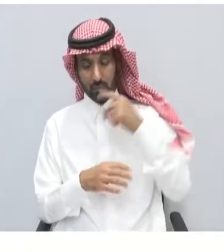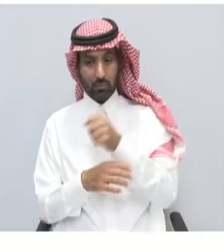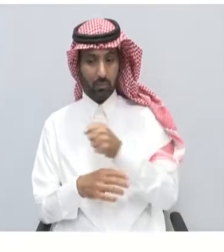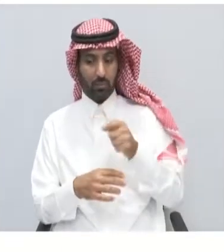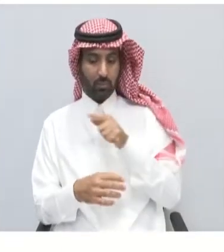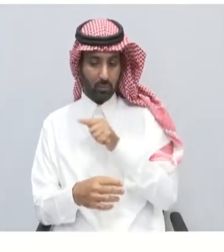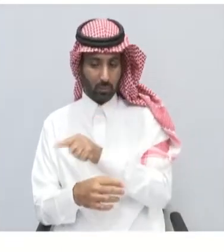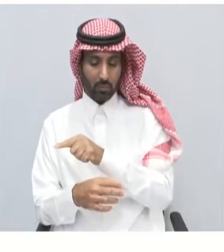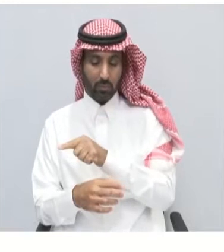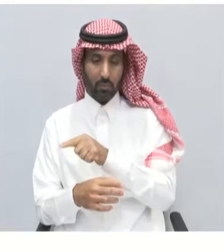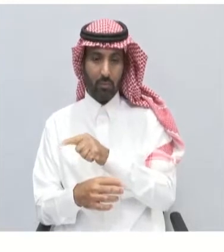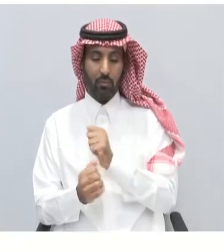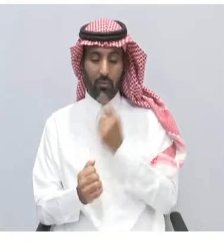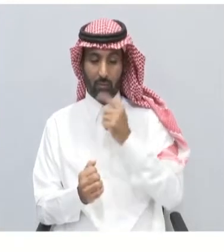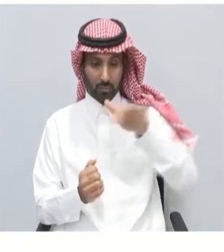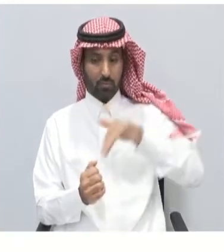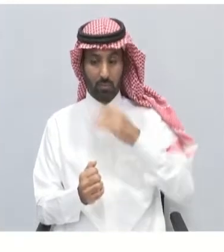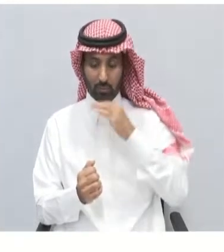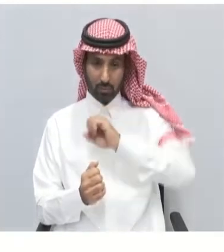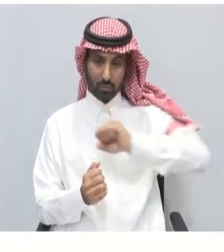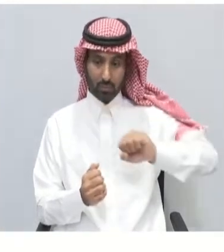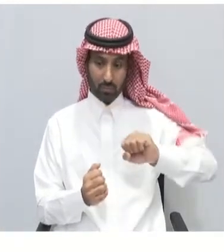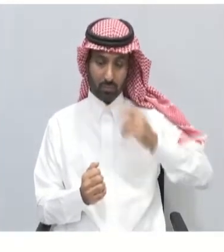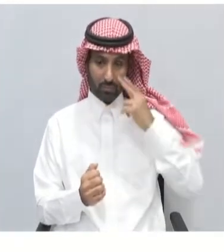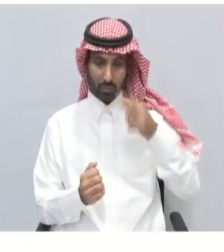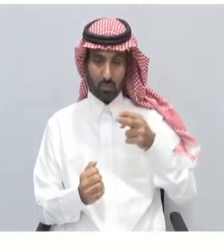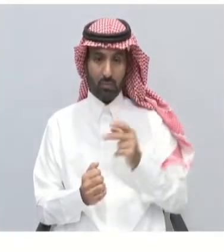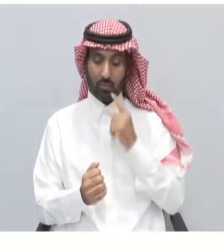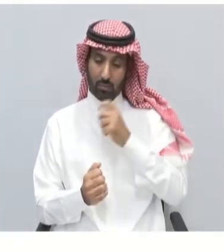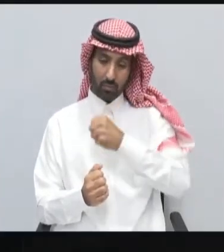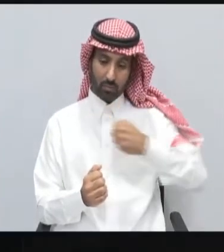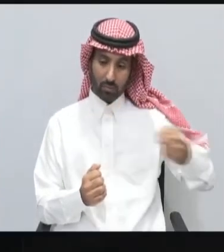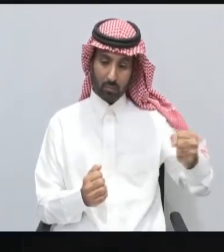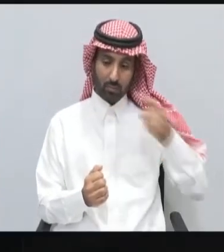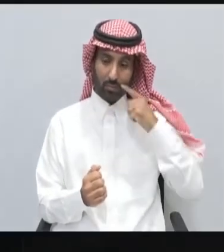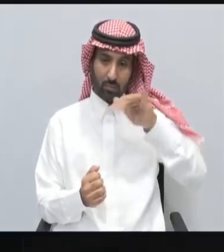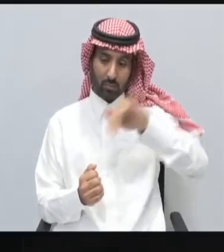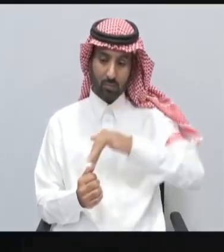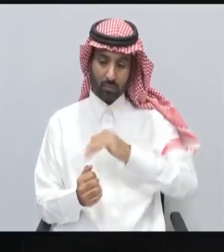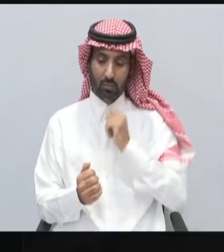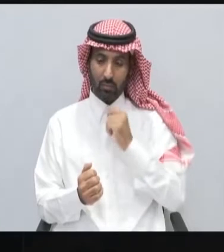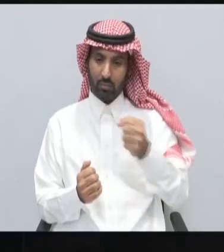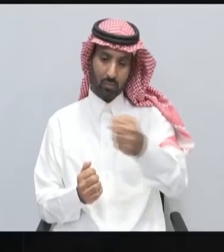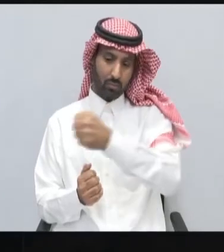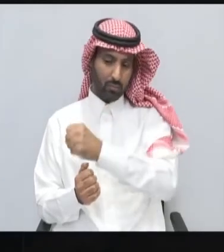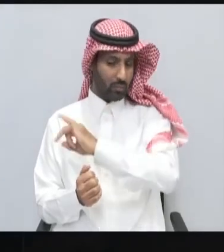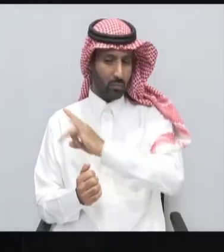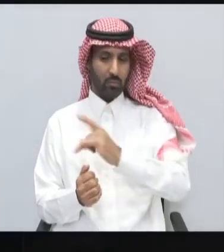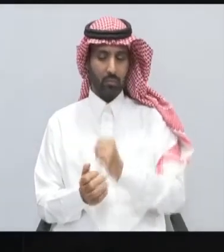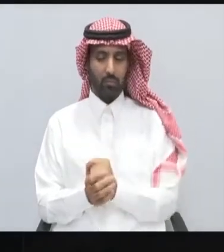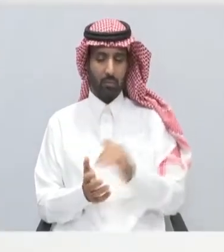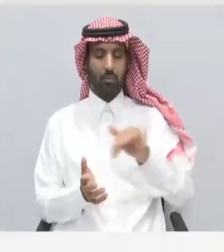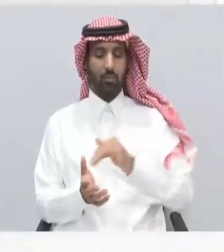door and there is someone else behind him or her? You hold it open for them. You don't close the door when